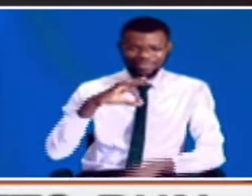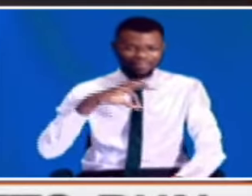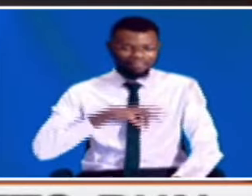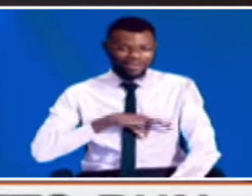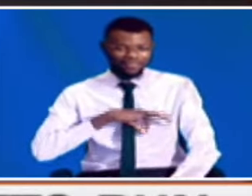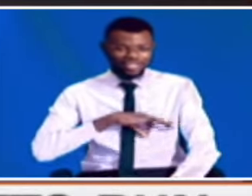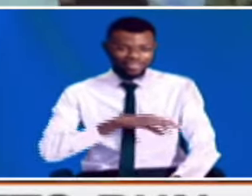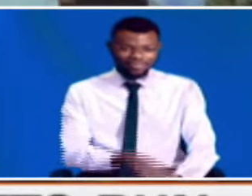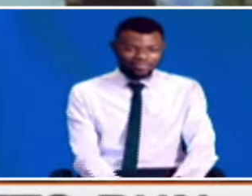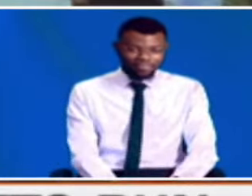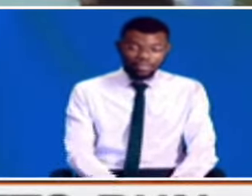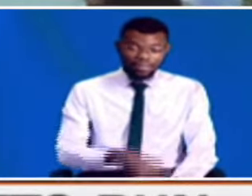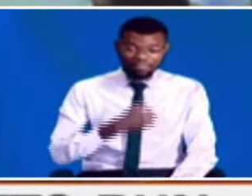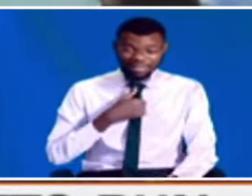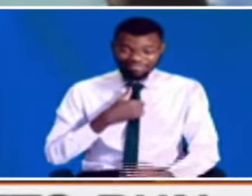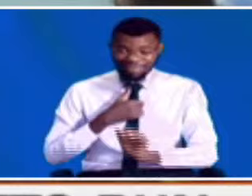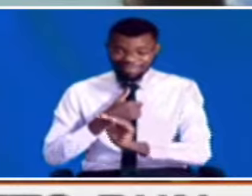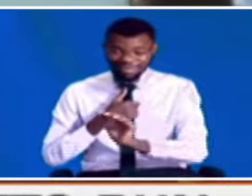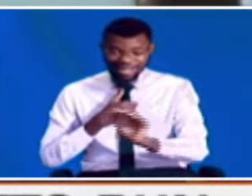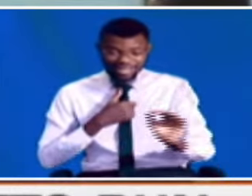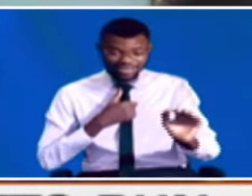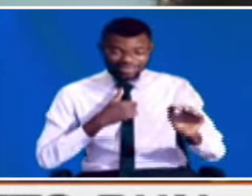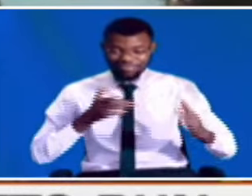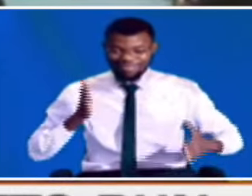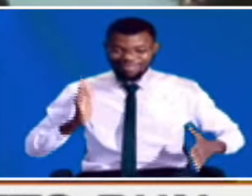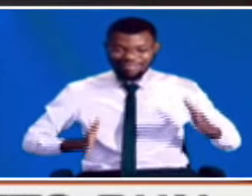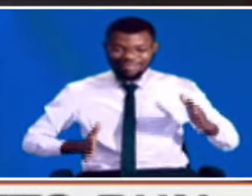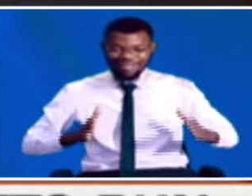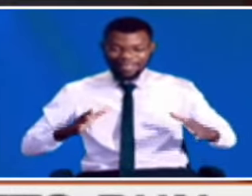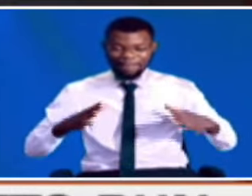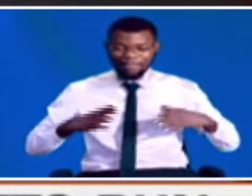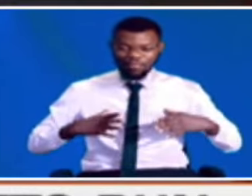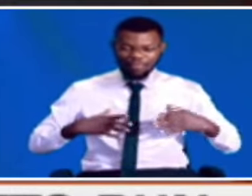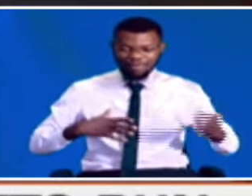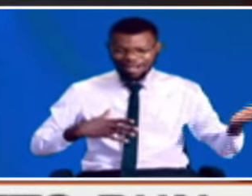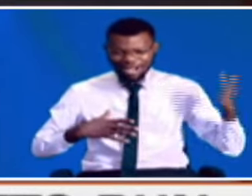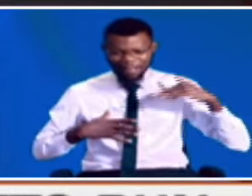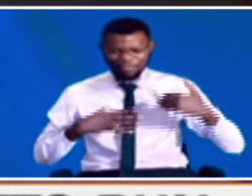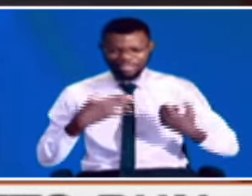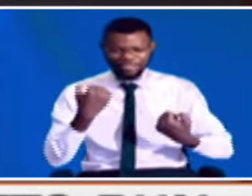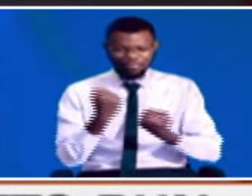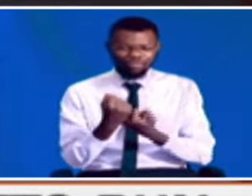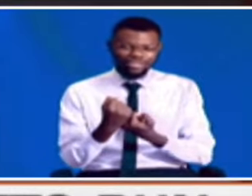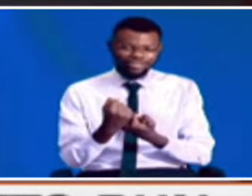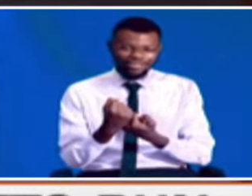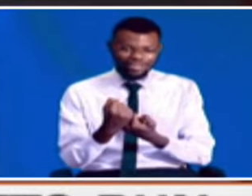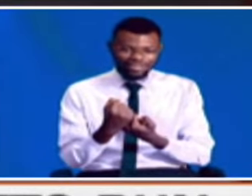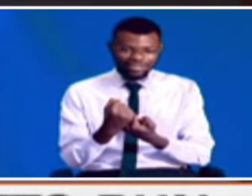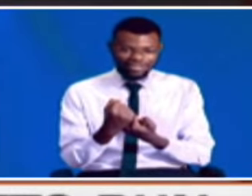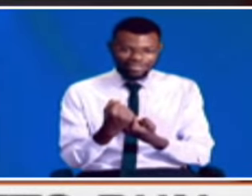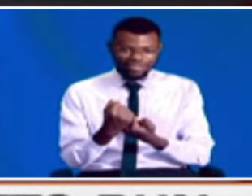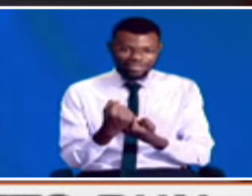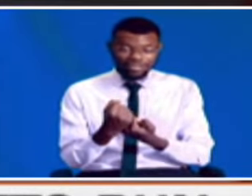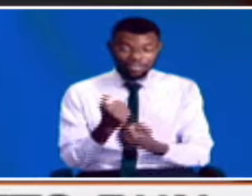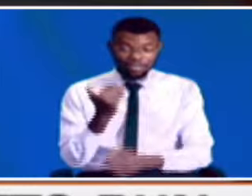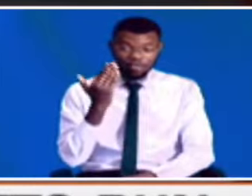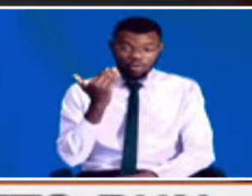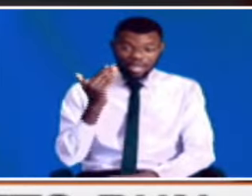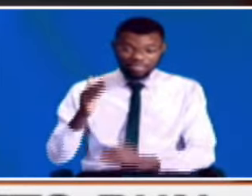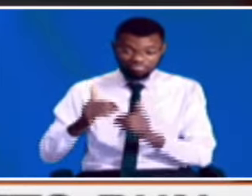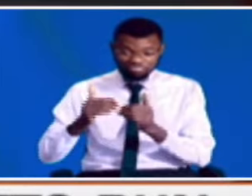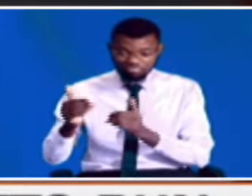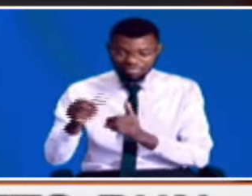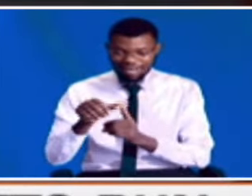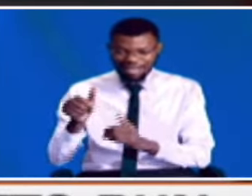ask athletes also, that let's come and support this event, because next we will go to